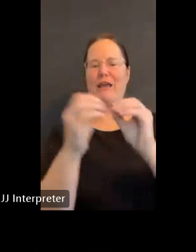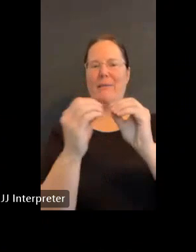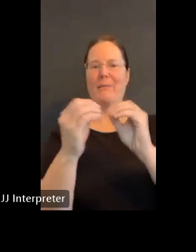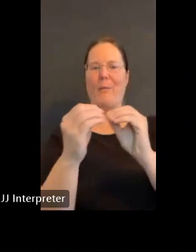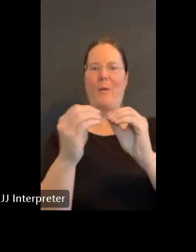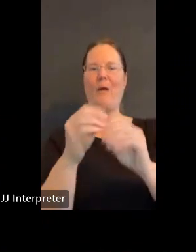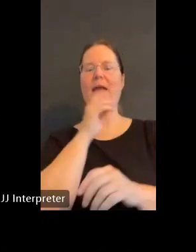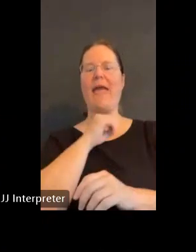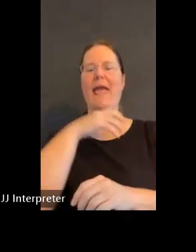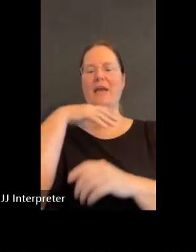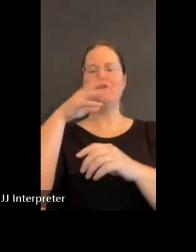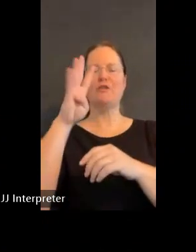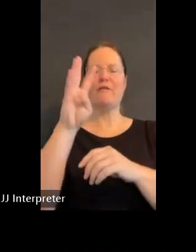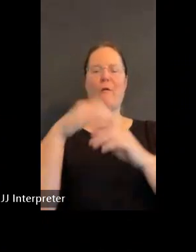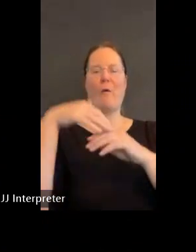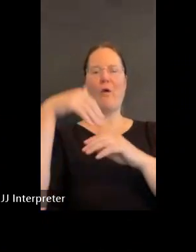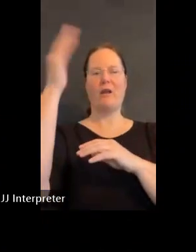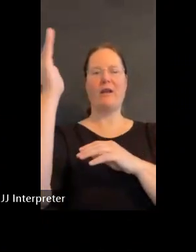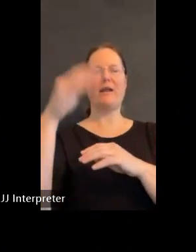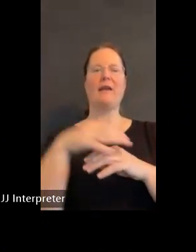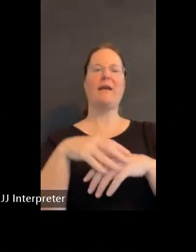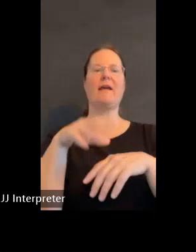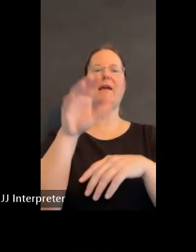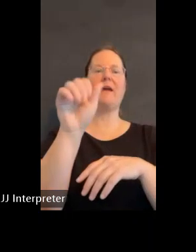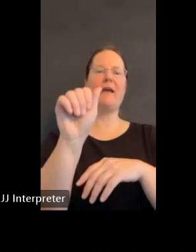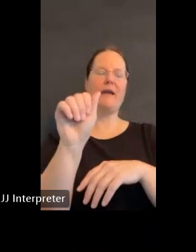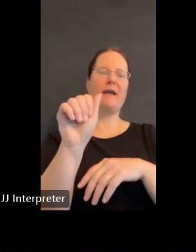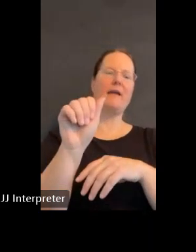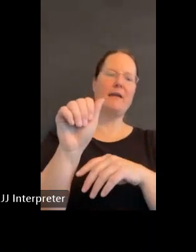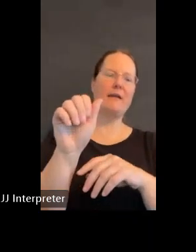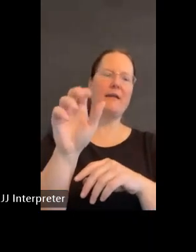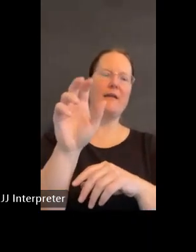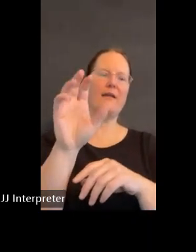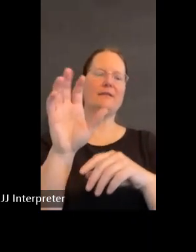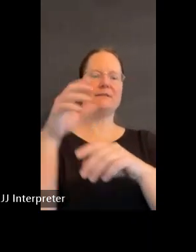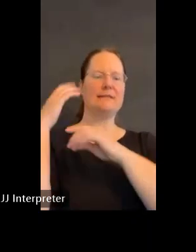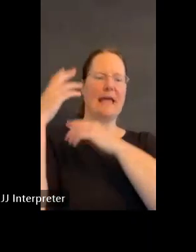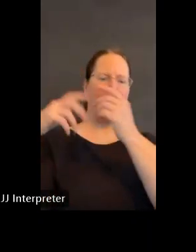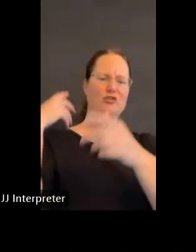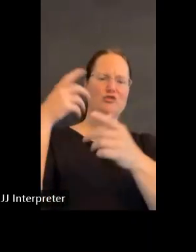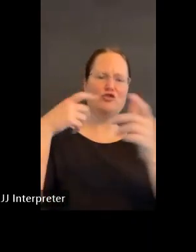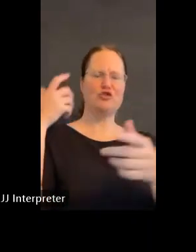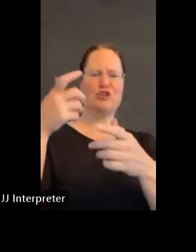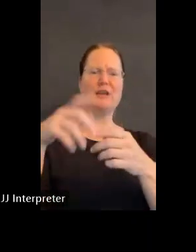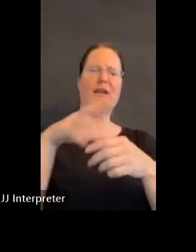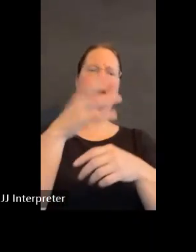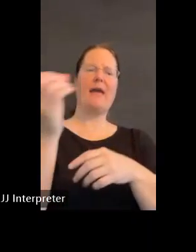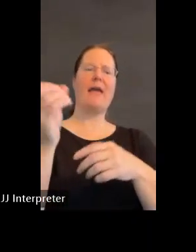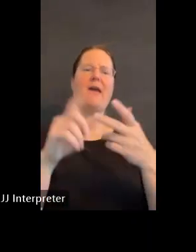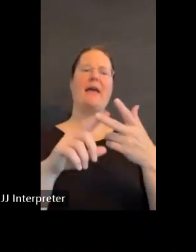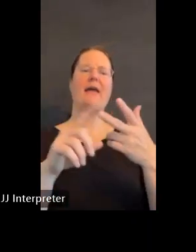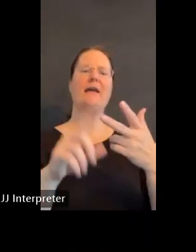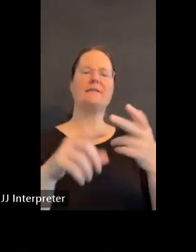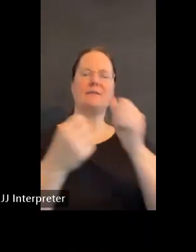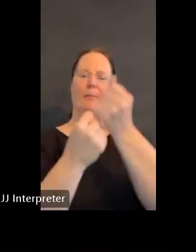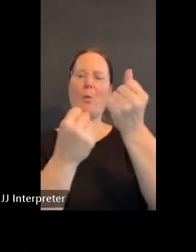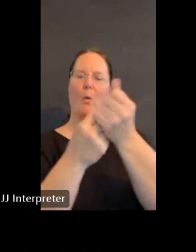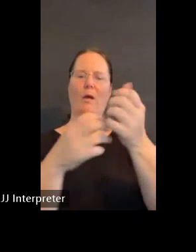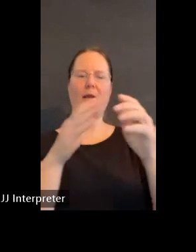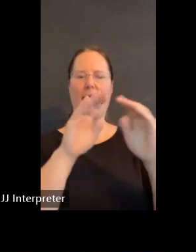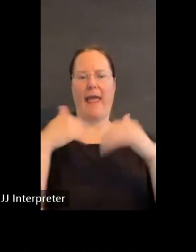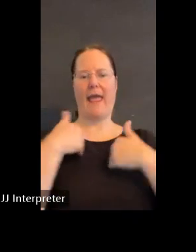there's ancestry, as well as the use, handling, or training of support animals for disability. And I do